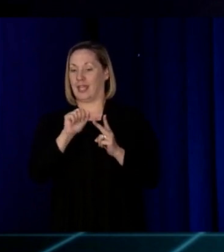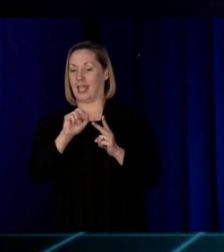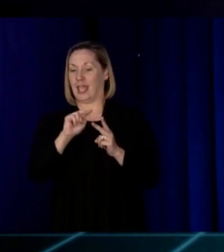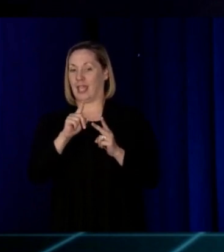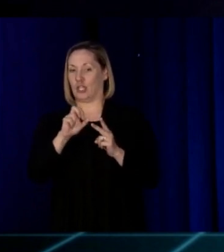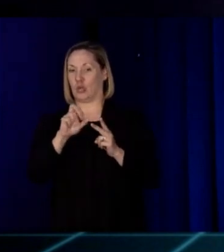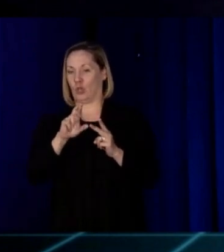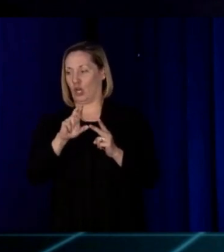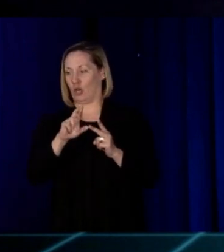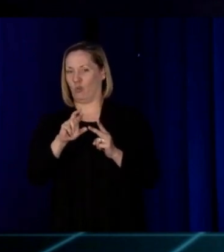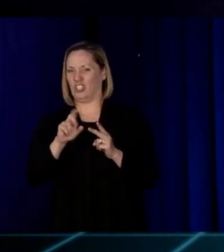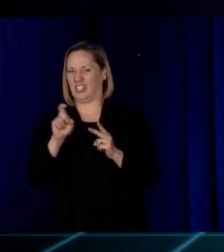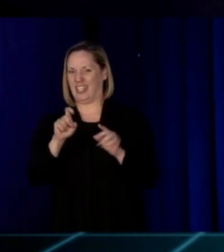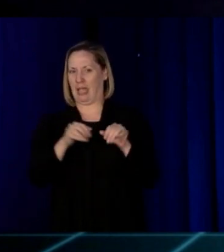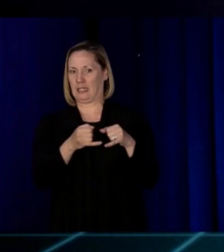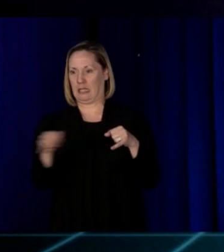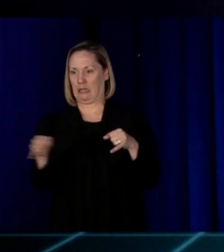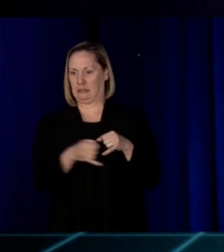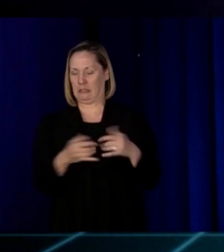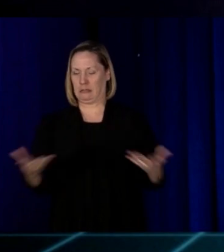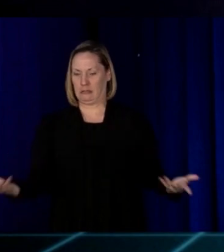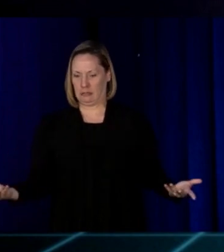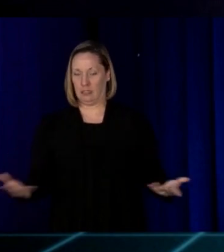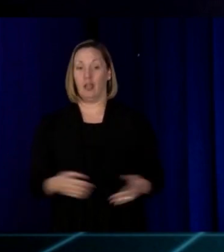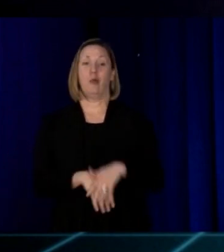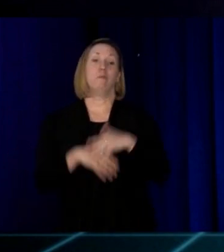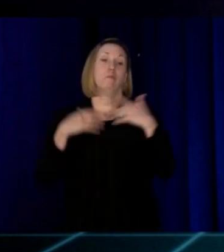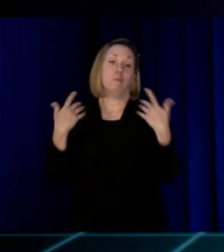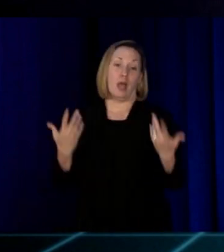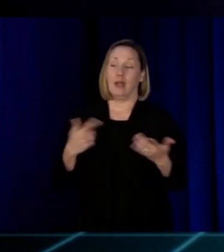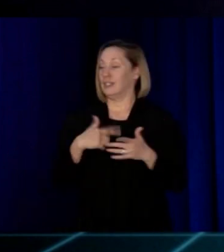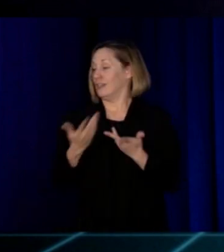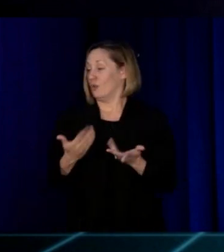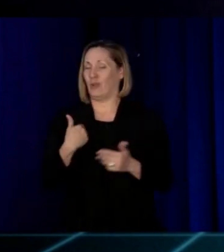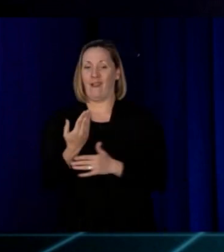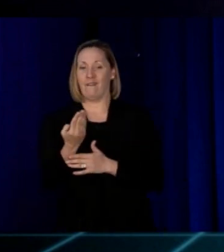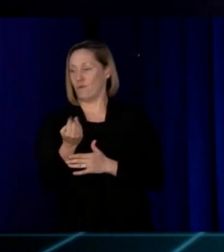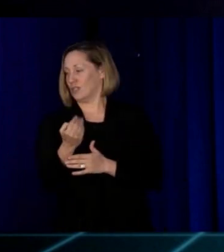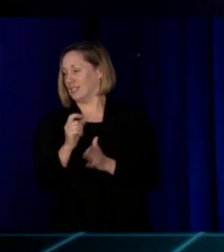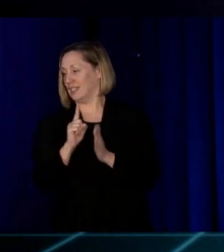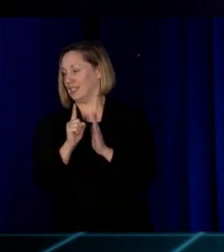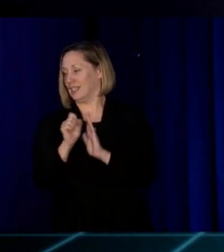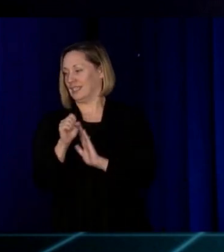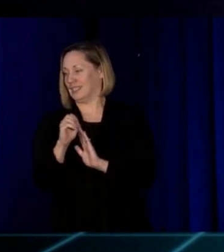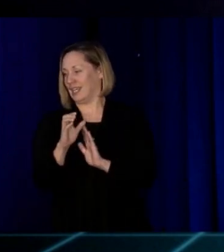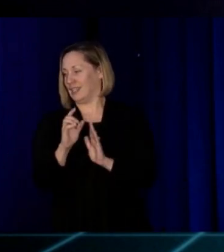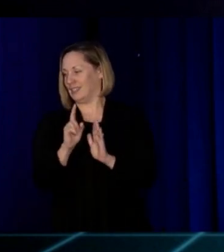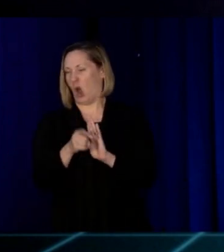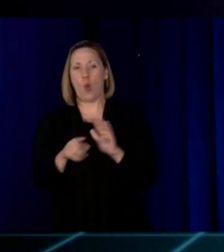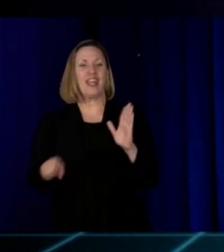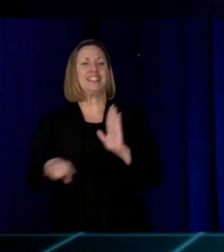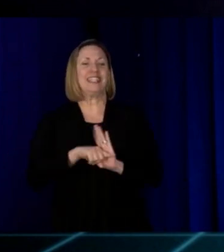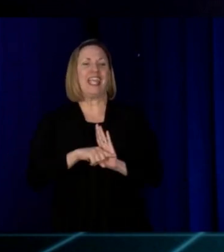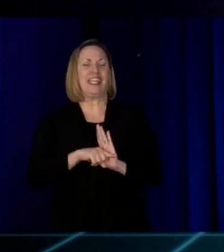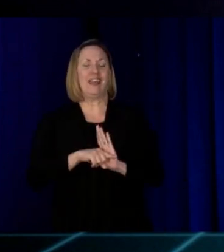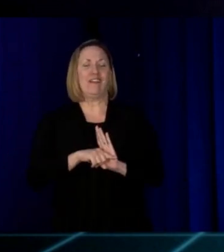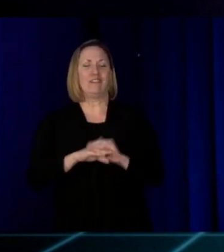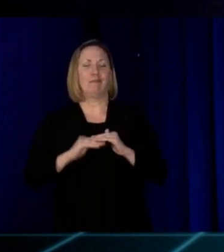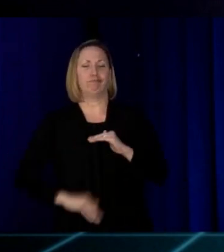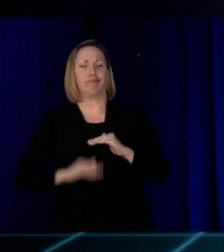Yeah. But you know what? Here's some hot takes because we have 14 seconds left. Oh, that's negative 14 seconds.